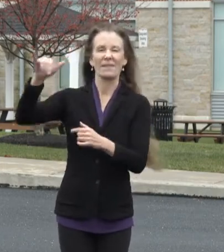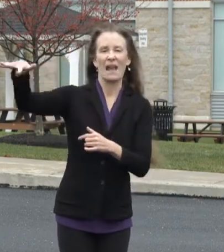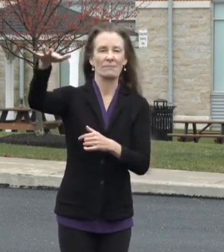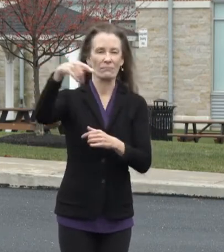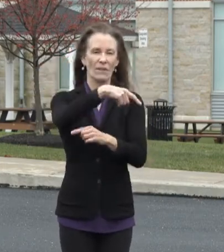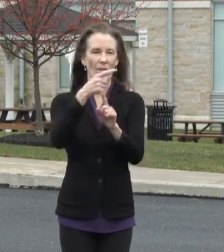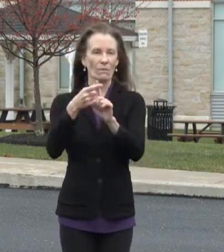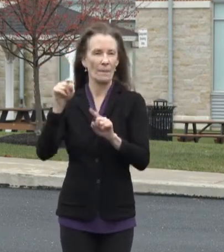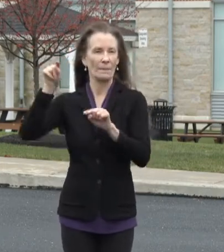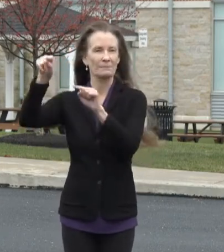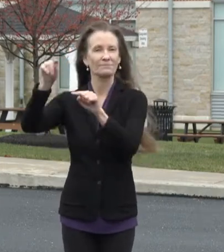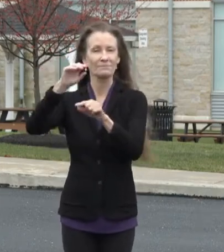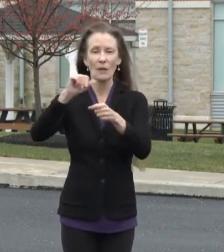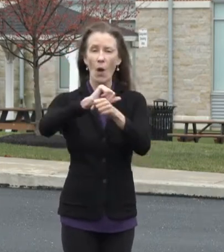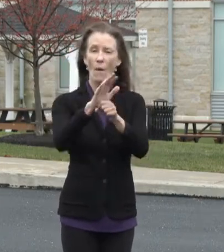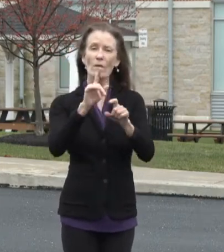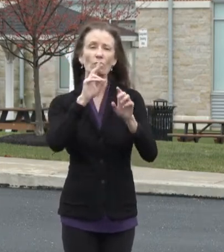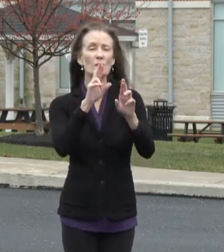Lieutenant Colonel Dr. Vogel.